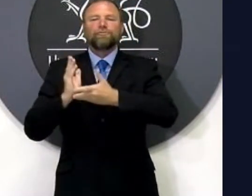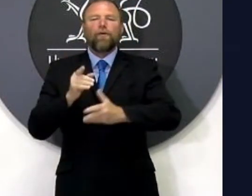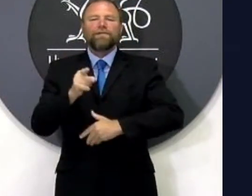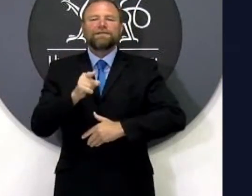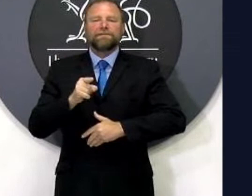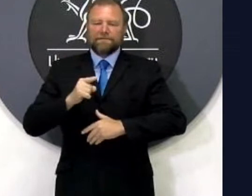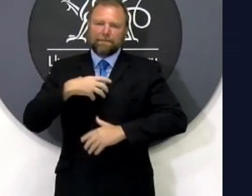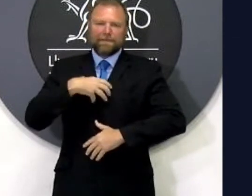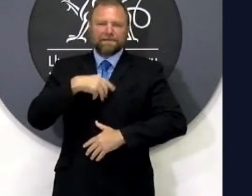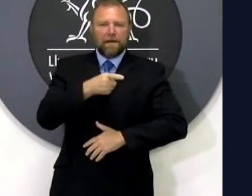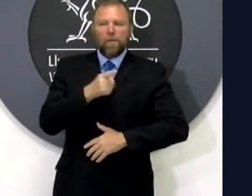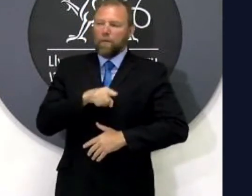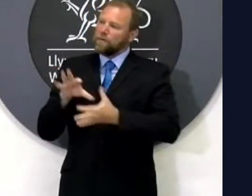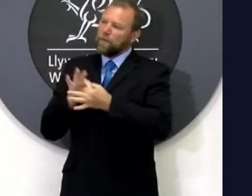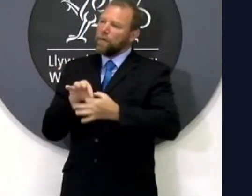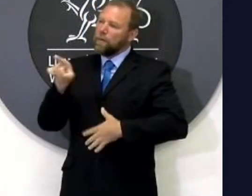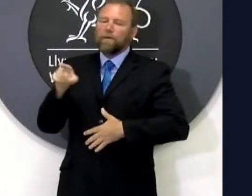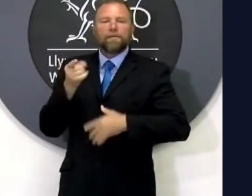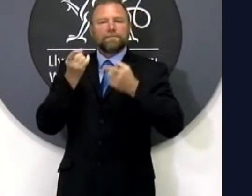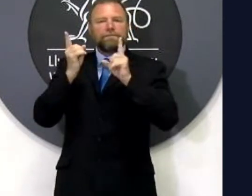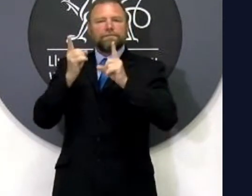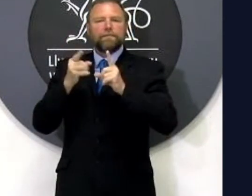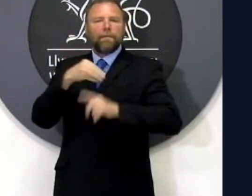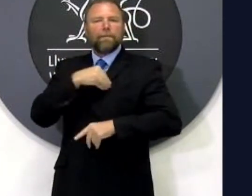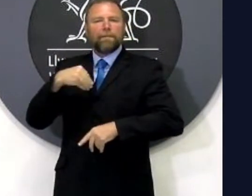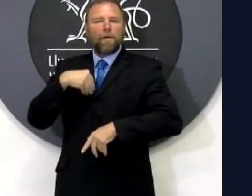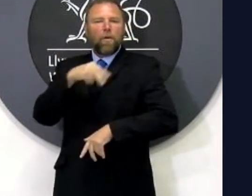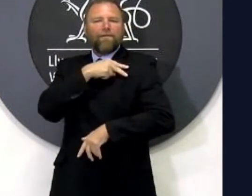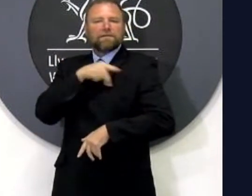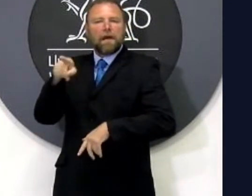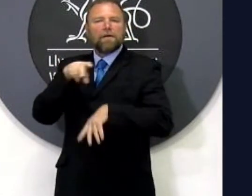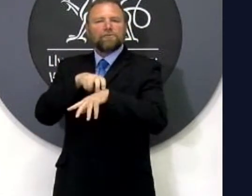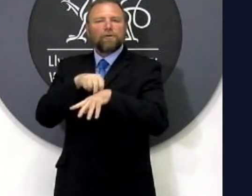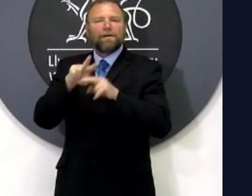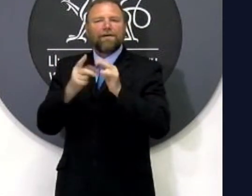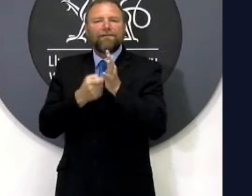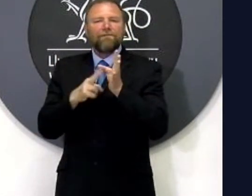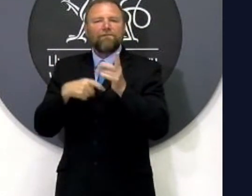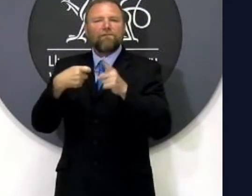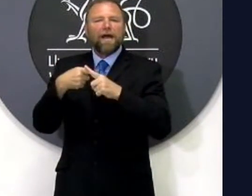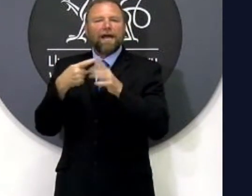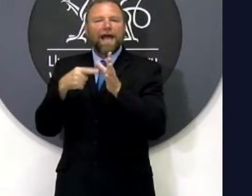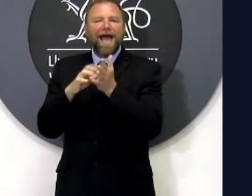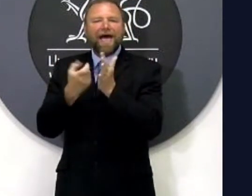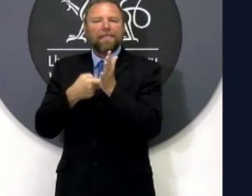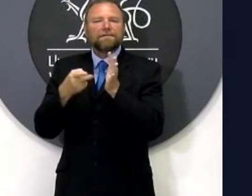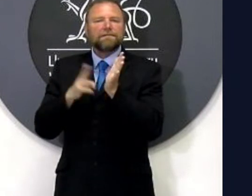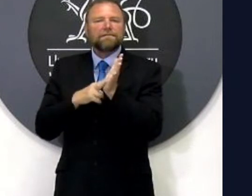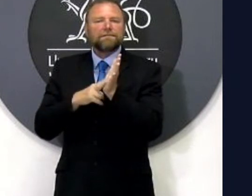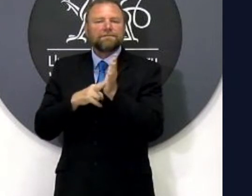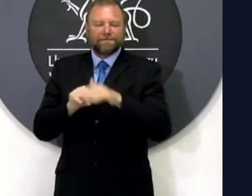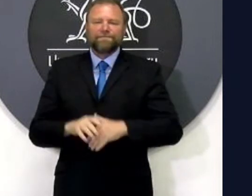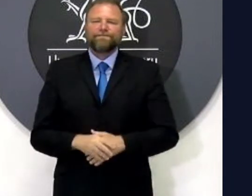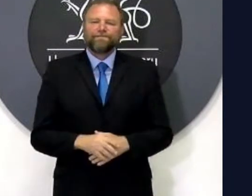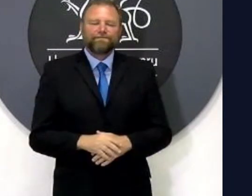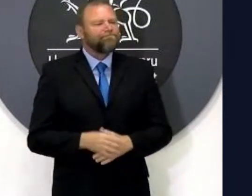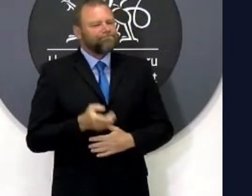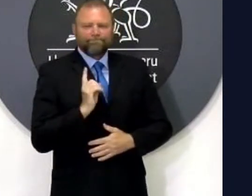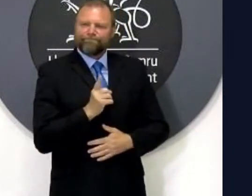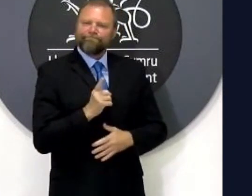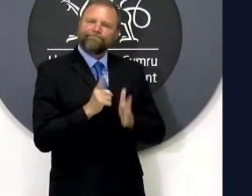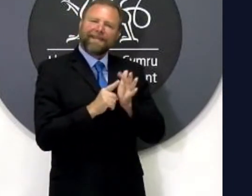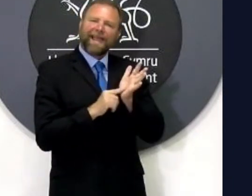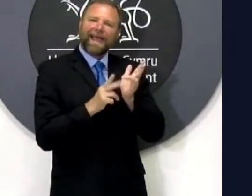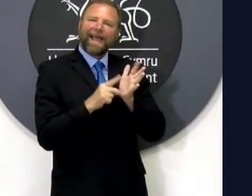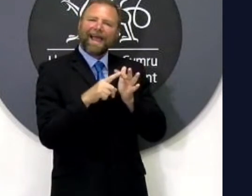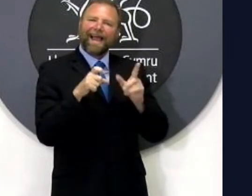Swyddog Meddygol, Dr Frank Atherton. I'm Eluned Morgan, the new Minister for Health and Social Services, and